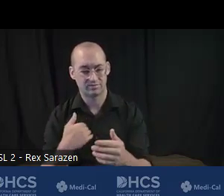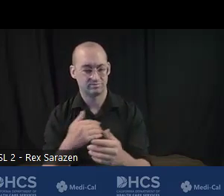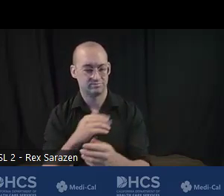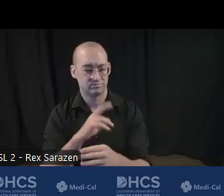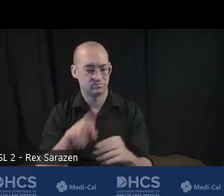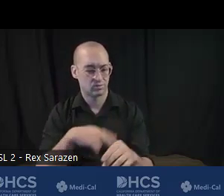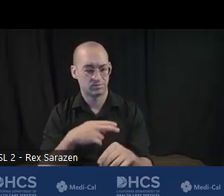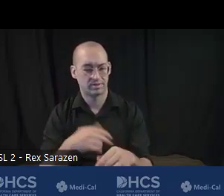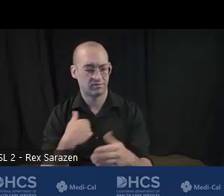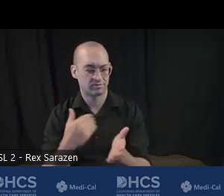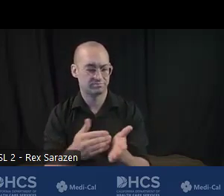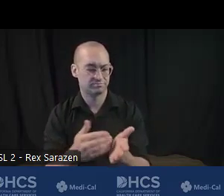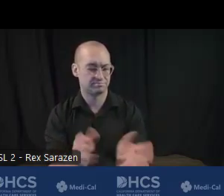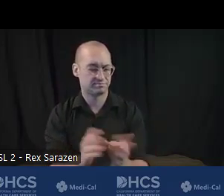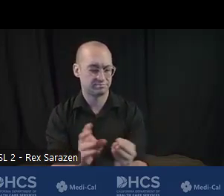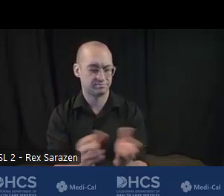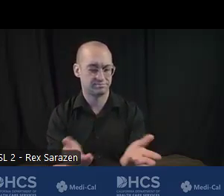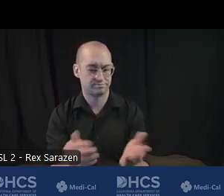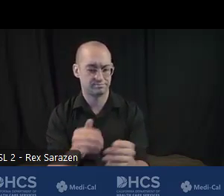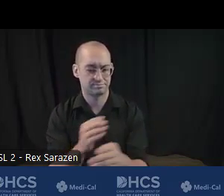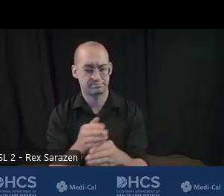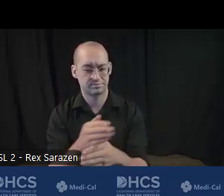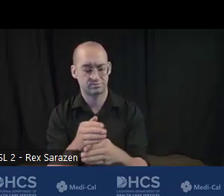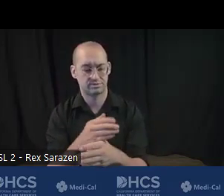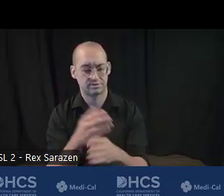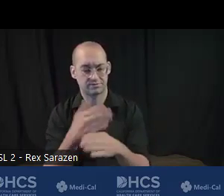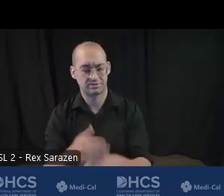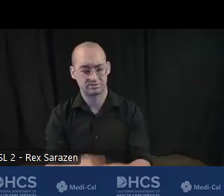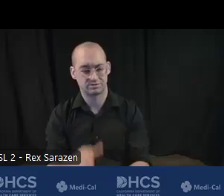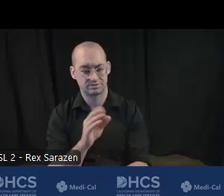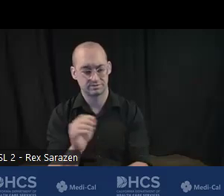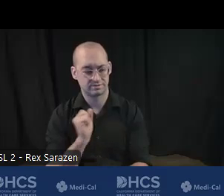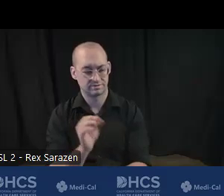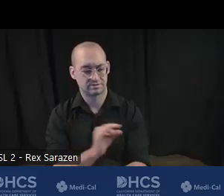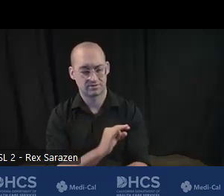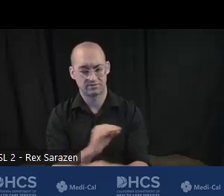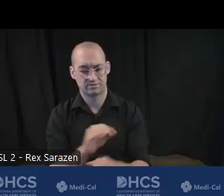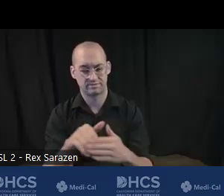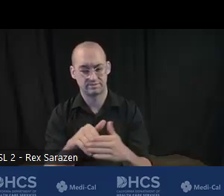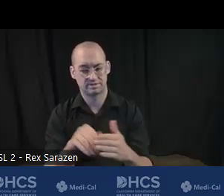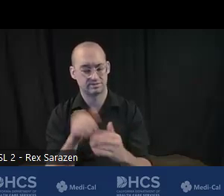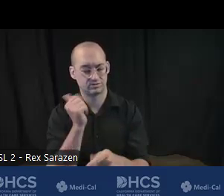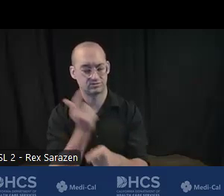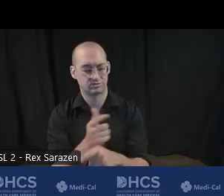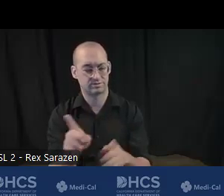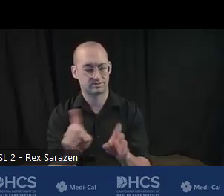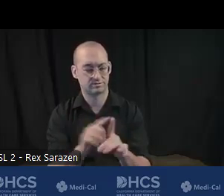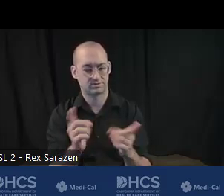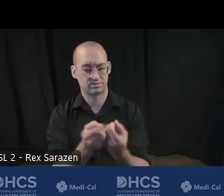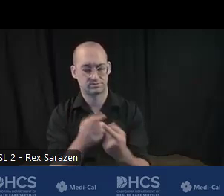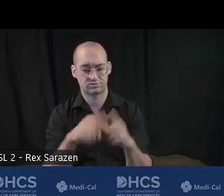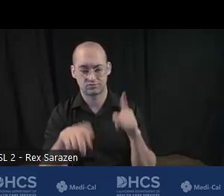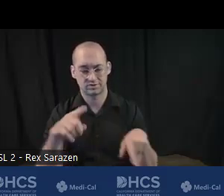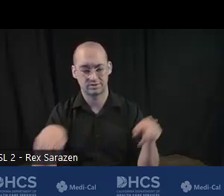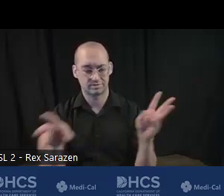meetings with DHCS divisions and staff from our sister departments to strategize